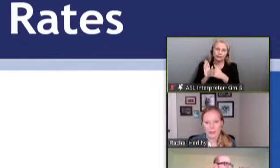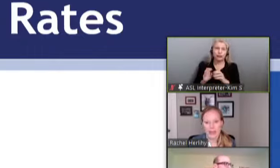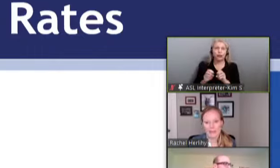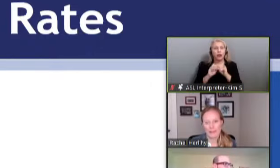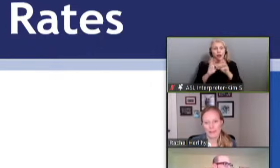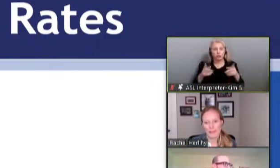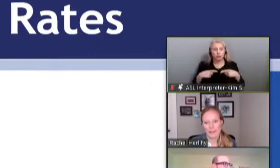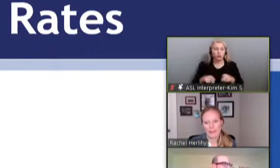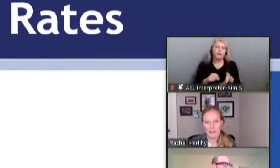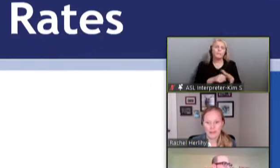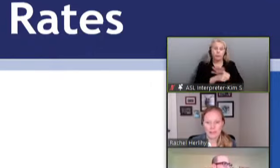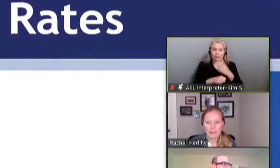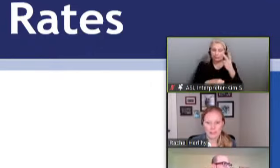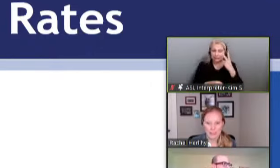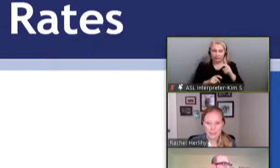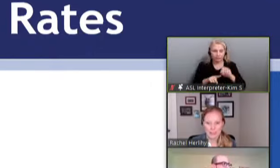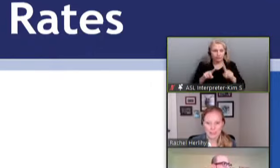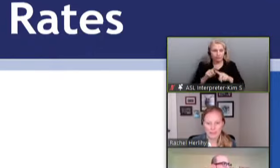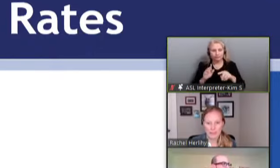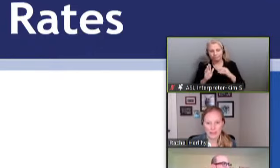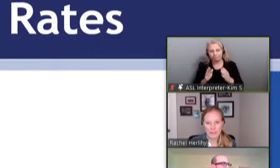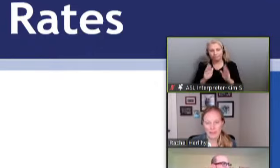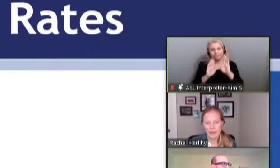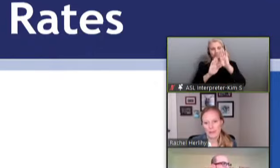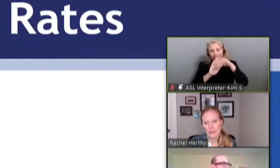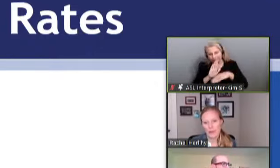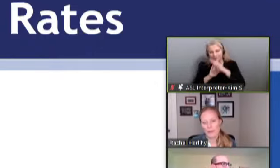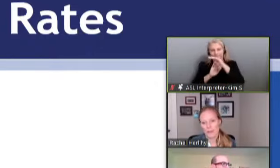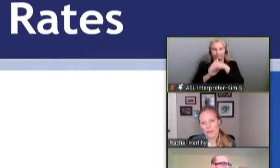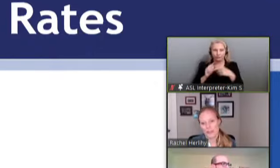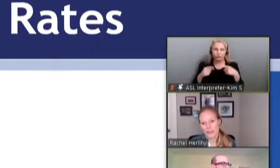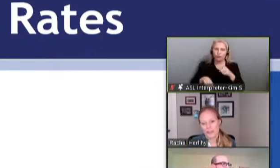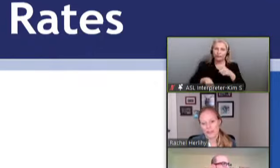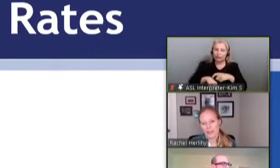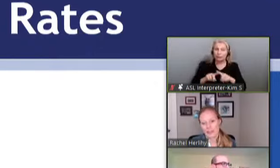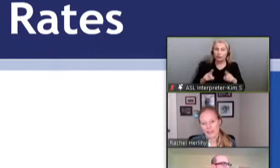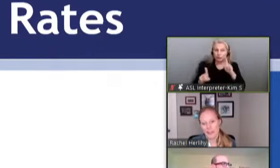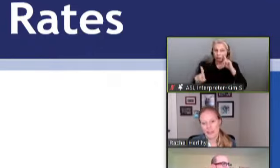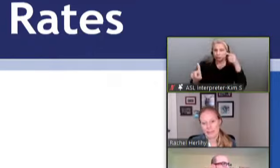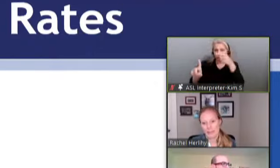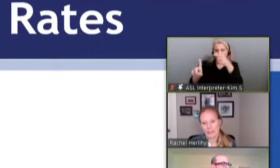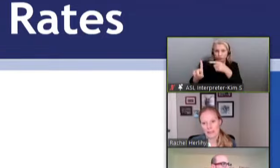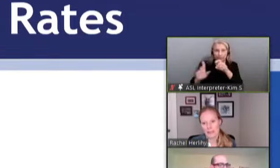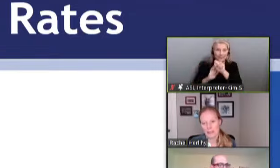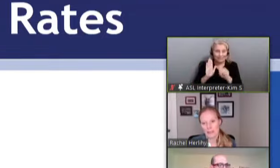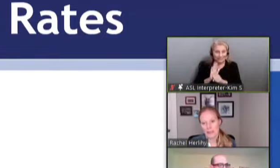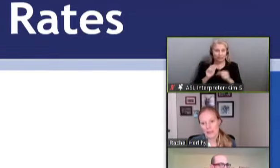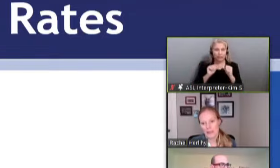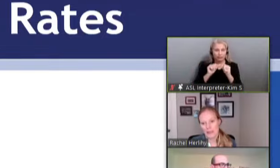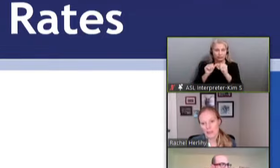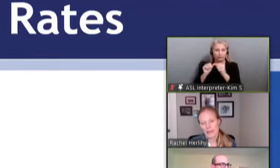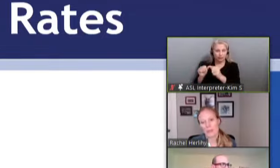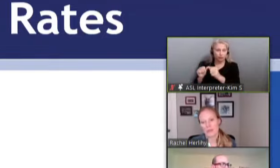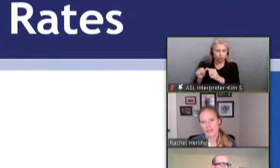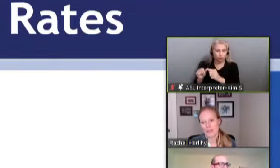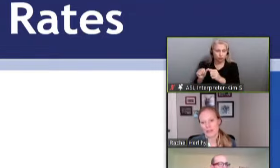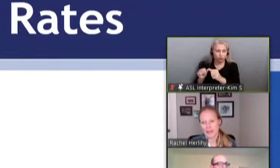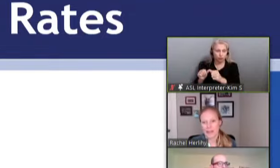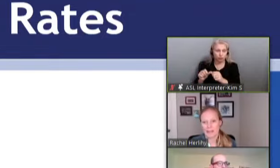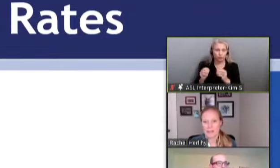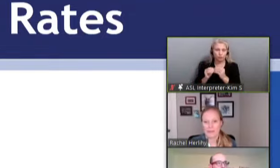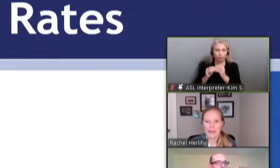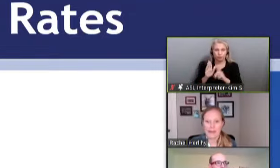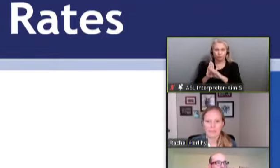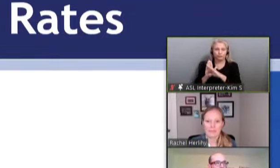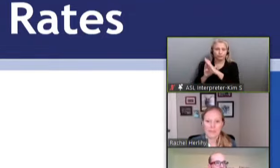the pandemic, we have seen periods of increases and decreases over time, but the overall trajectory in the state continues to be an upward